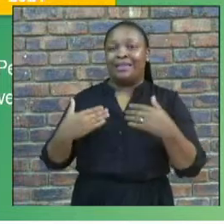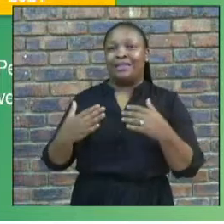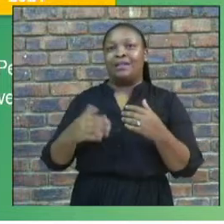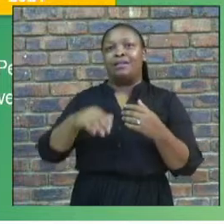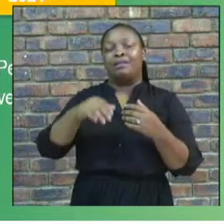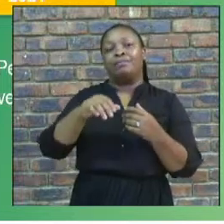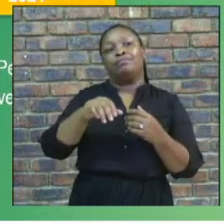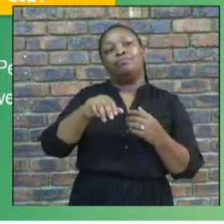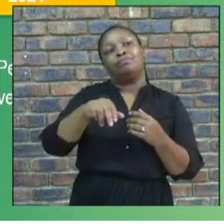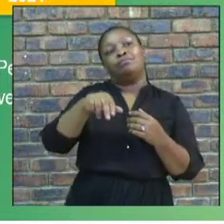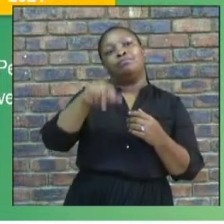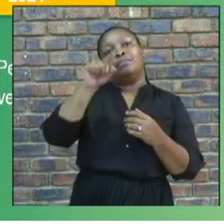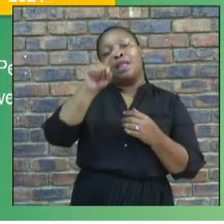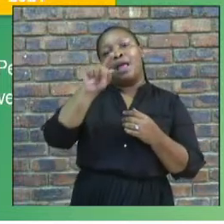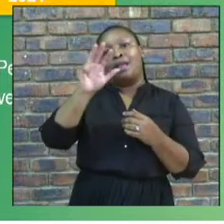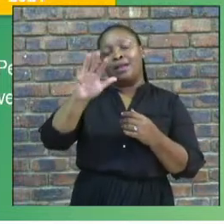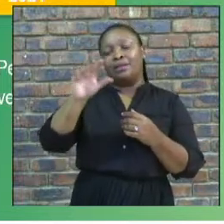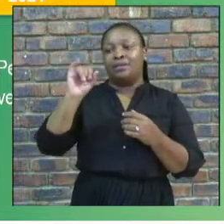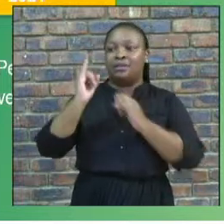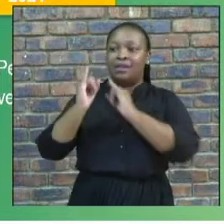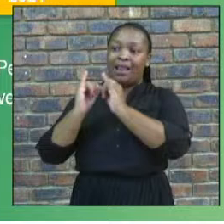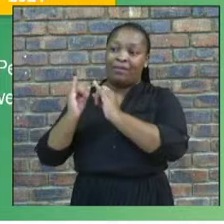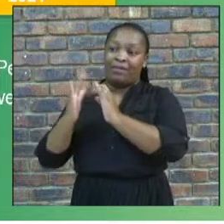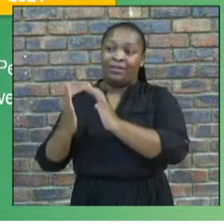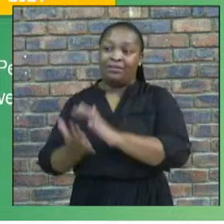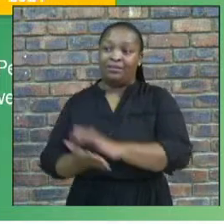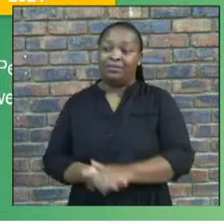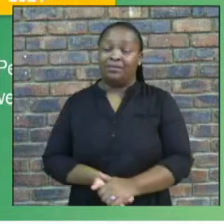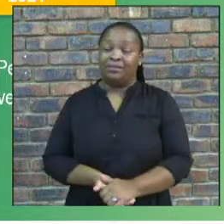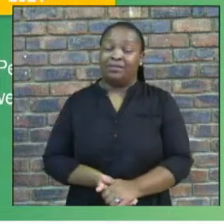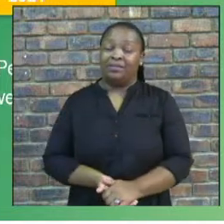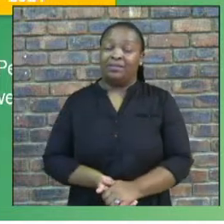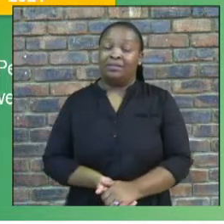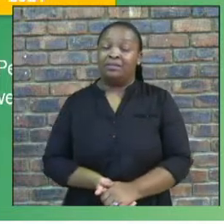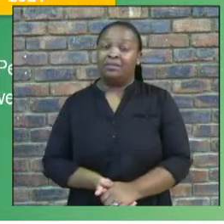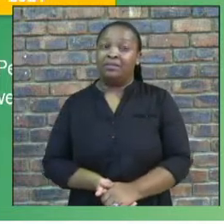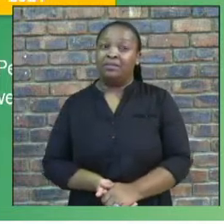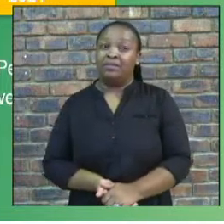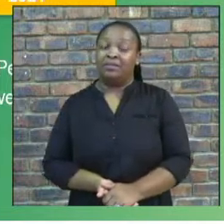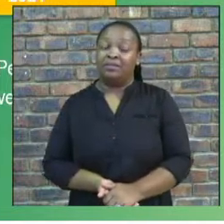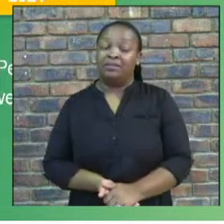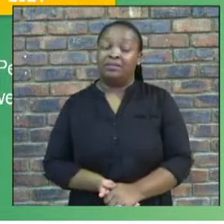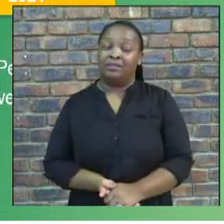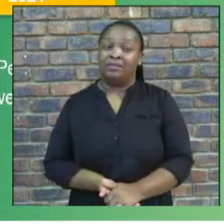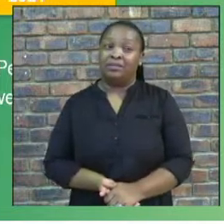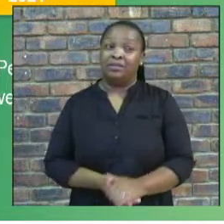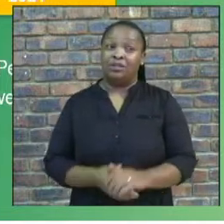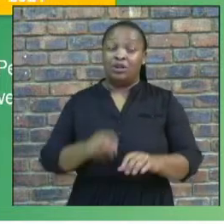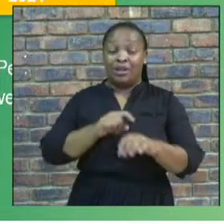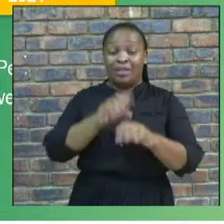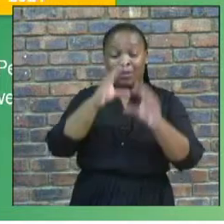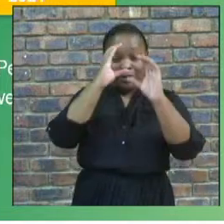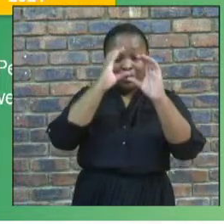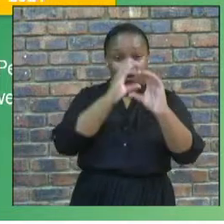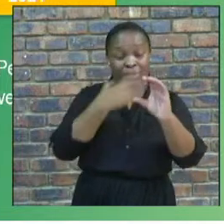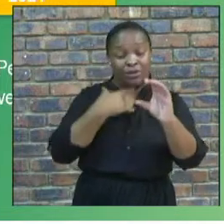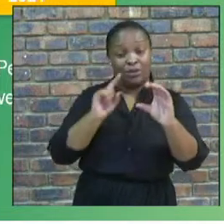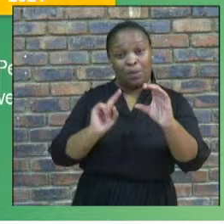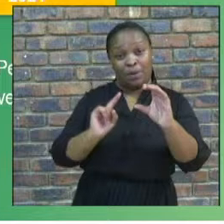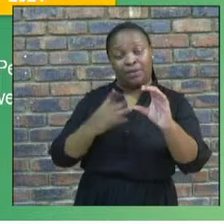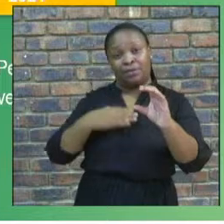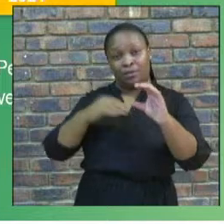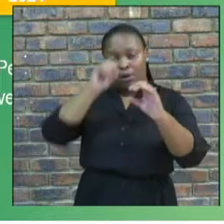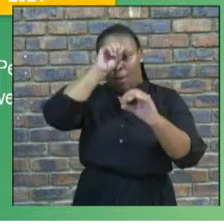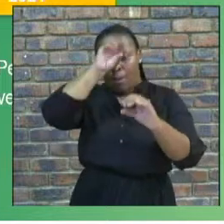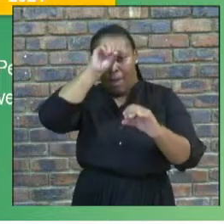pre-1911, we had what we call the Mine and the Work Act, which was focusing on mining, and